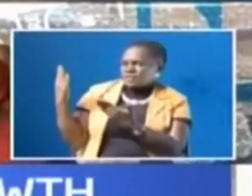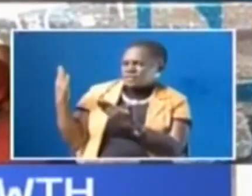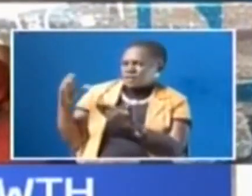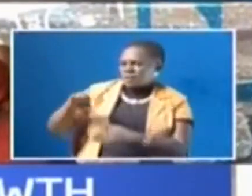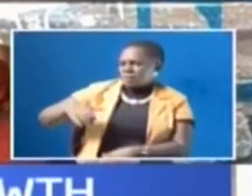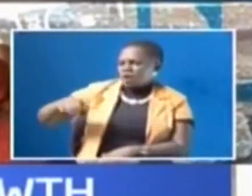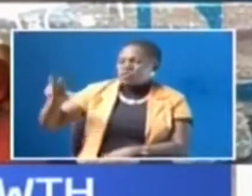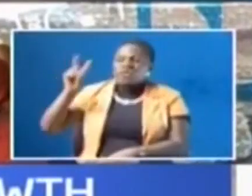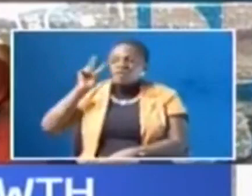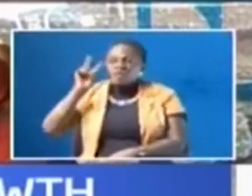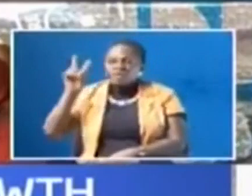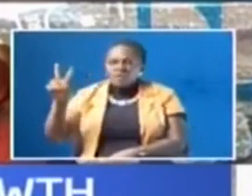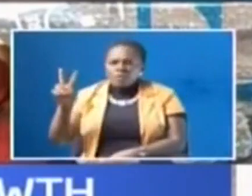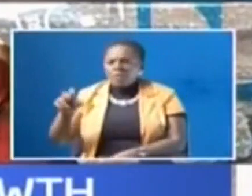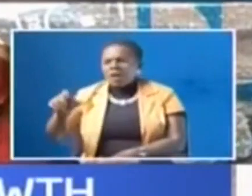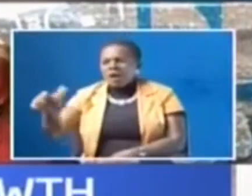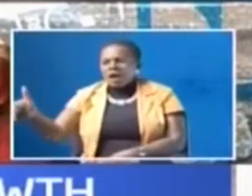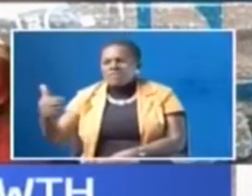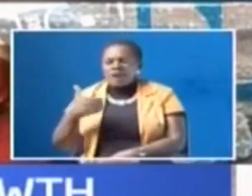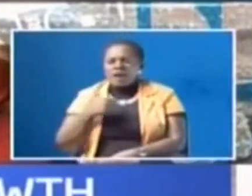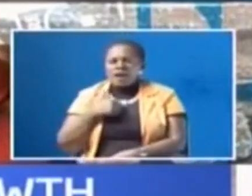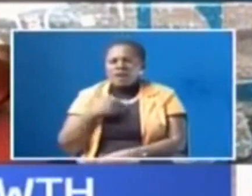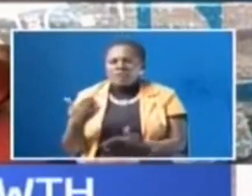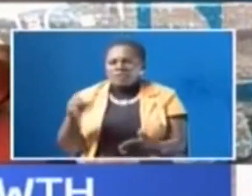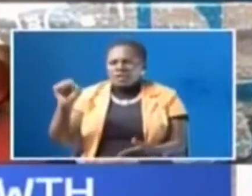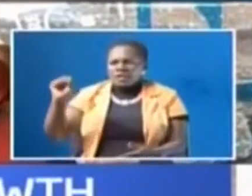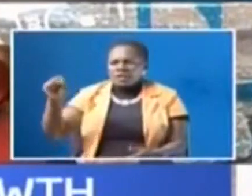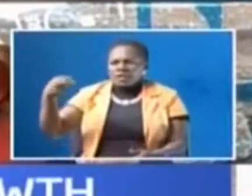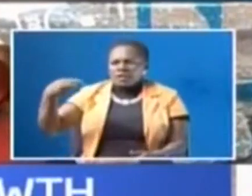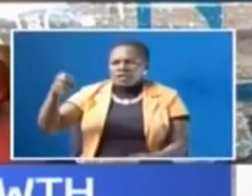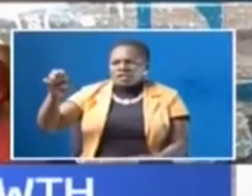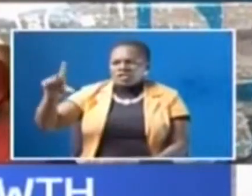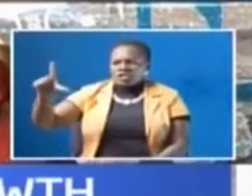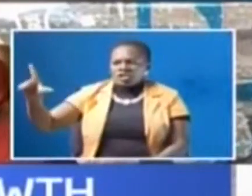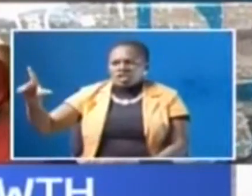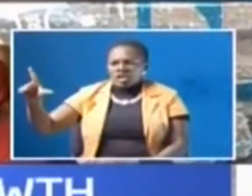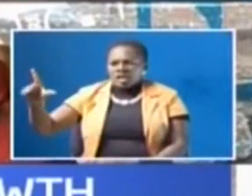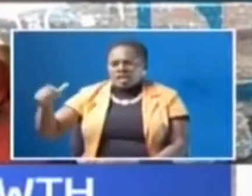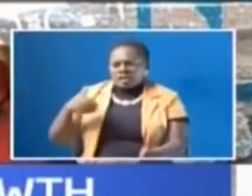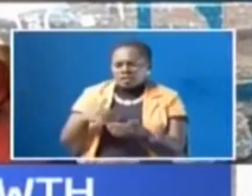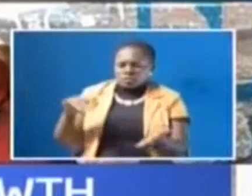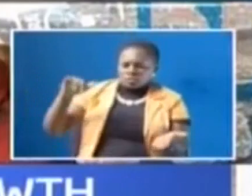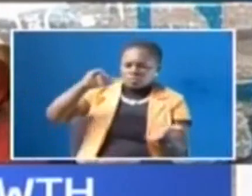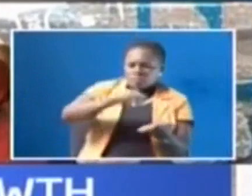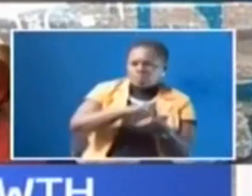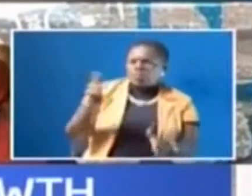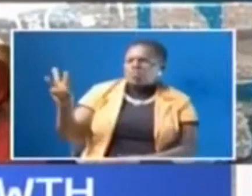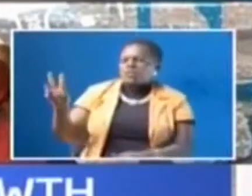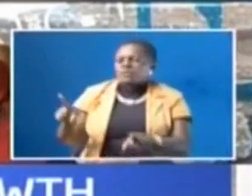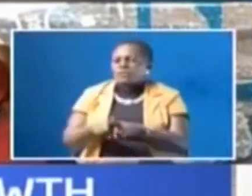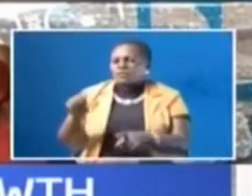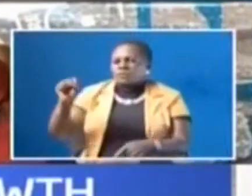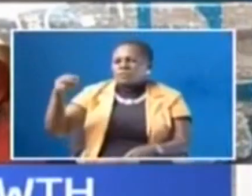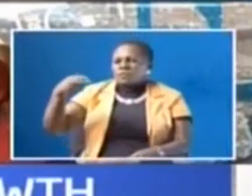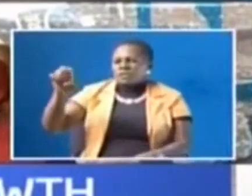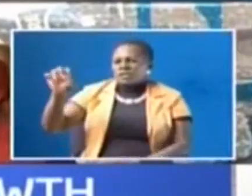View. We have others at Shell Wilson, that's next to Wilson Airport, and we have Shell